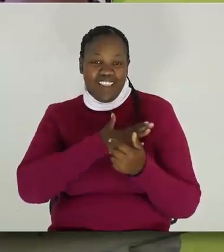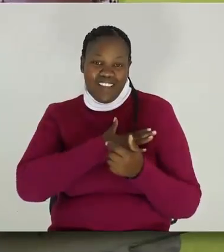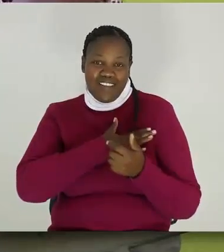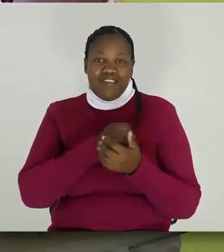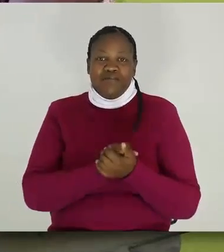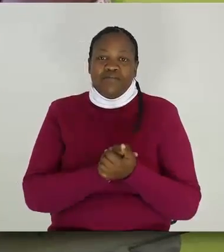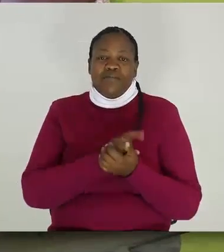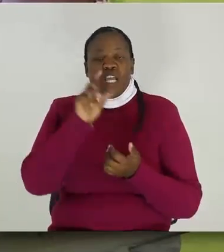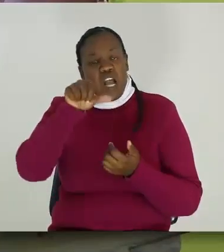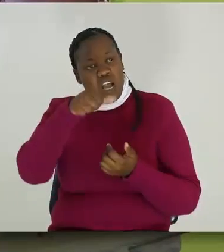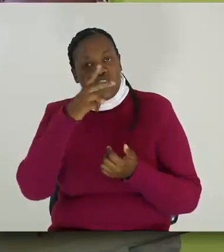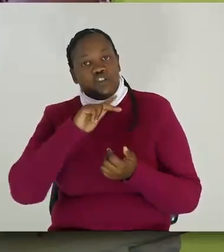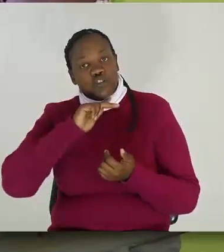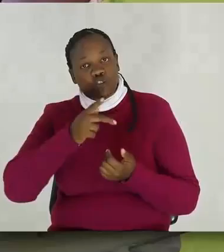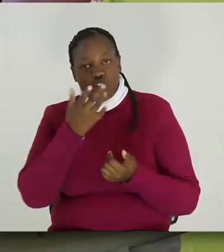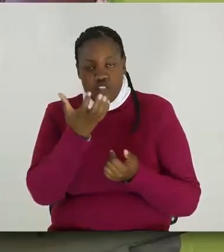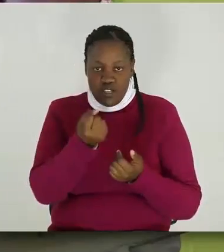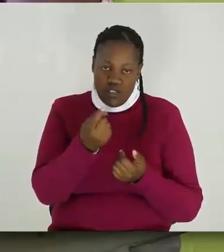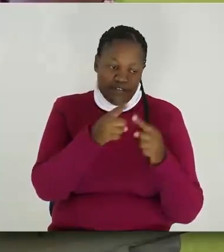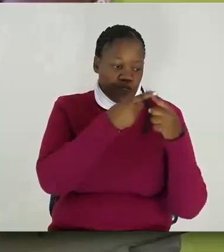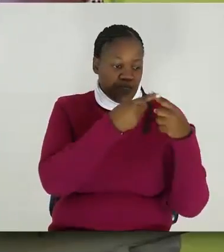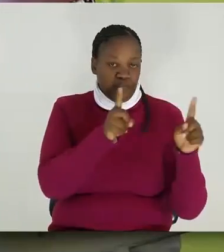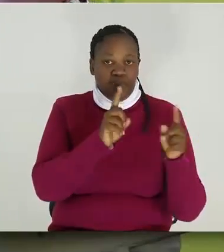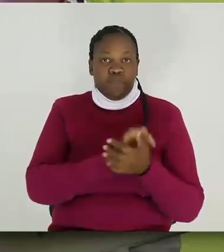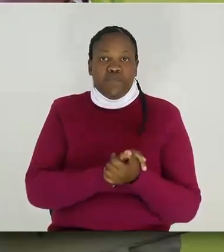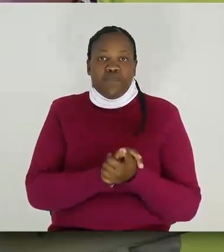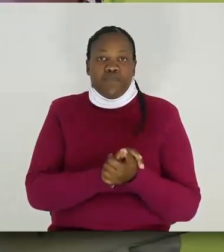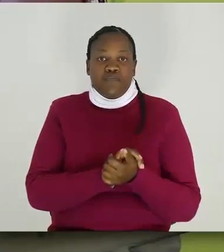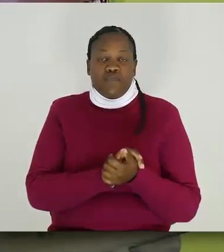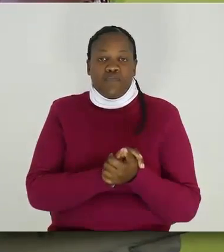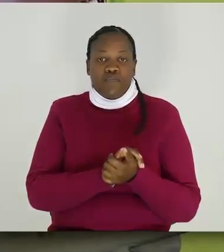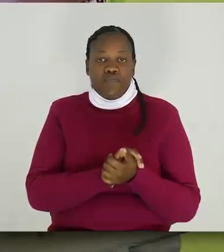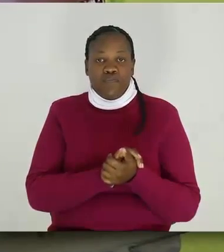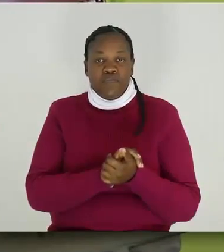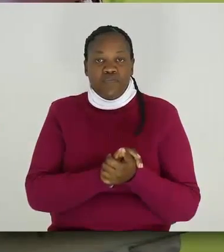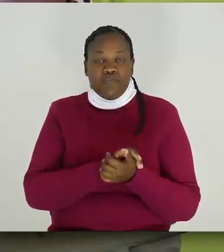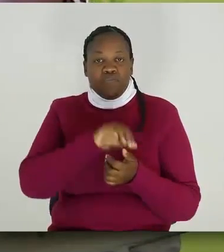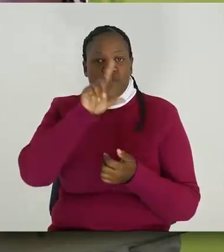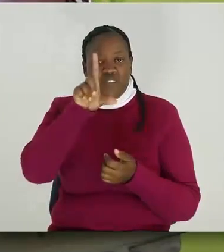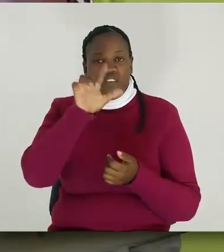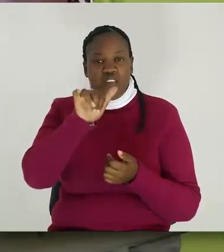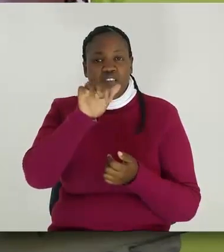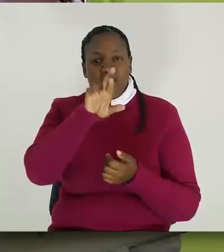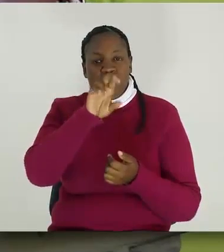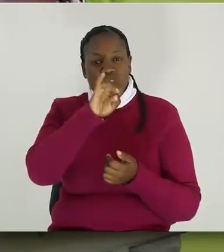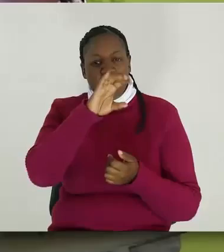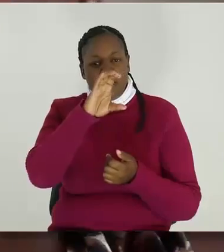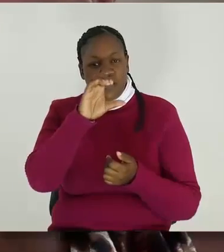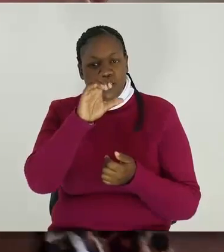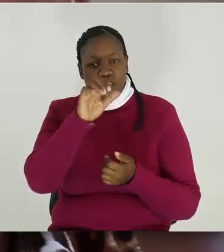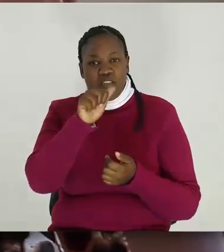me. I wrote about love. Yes. Well, an elegy again is a sad